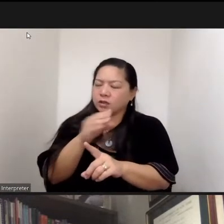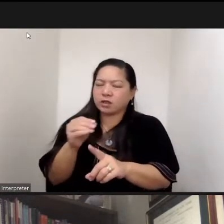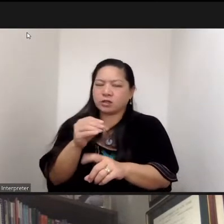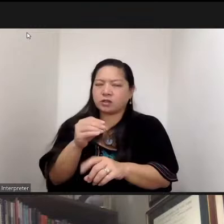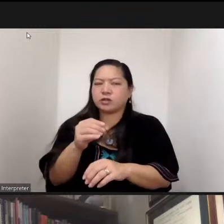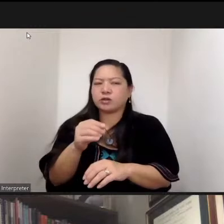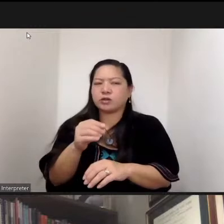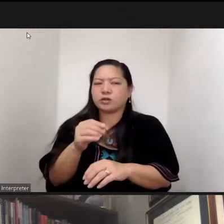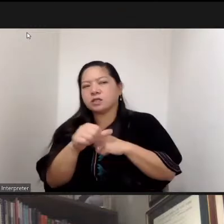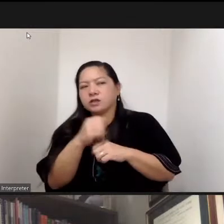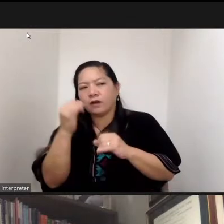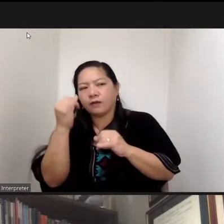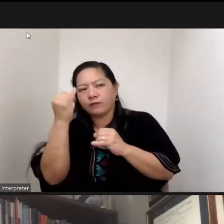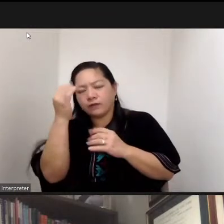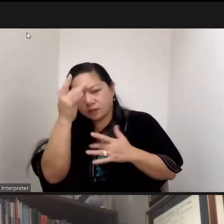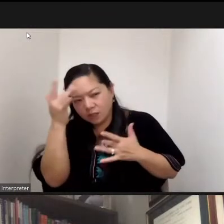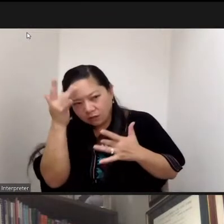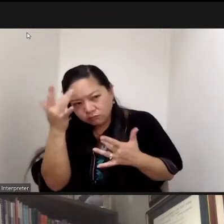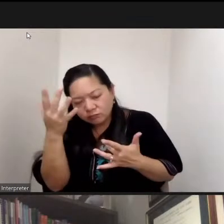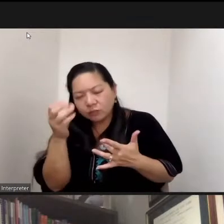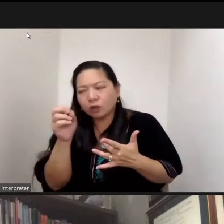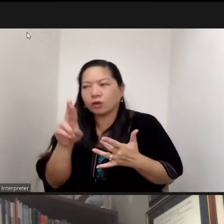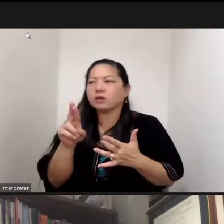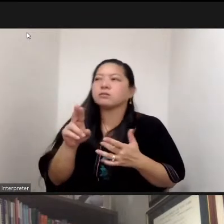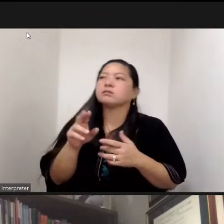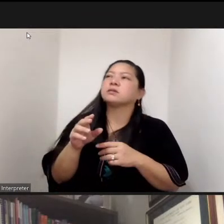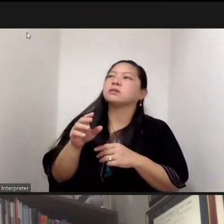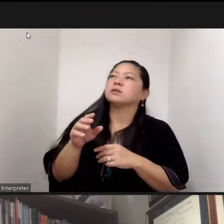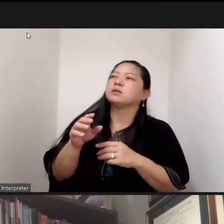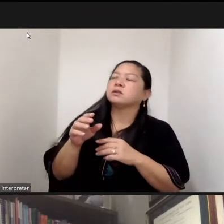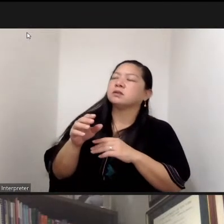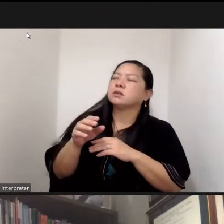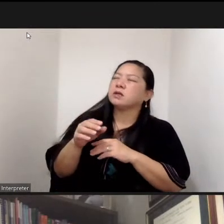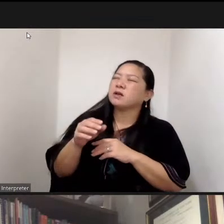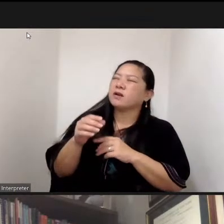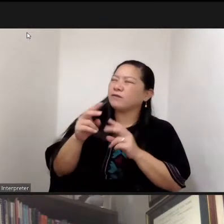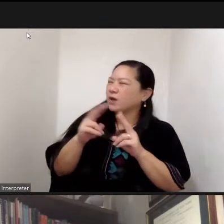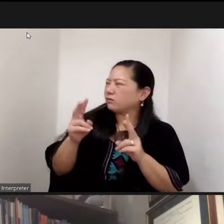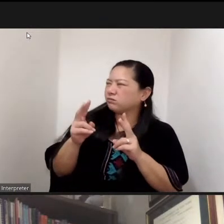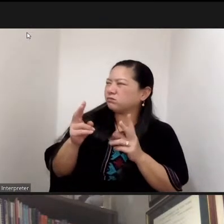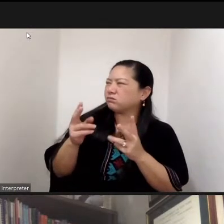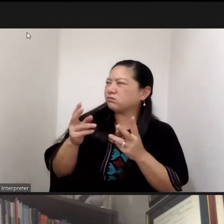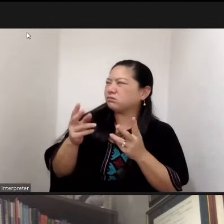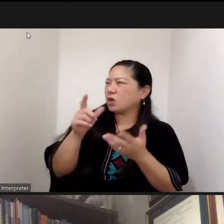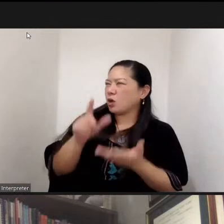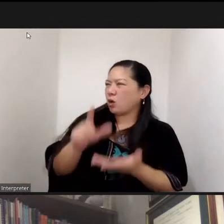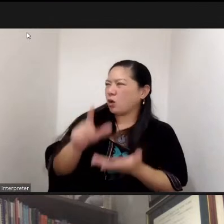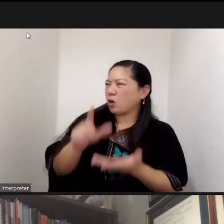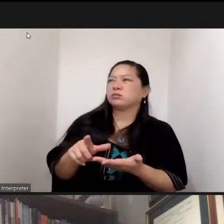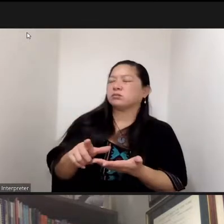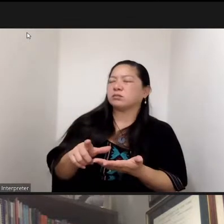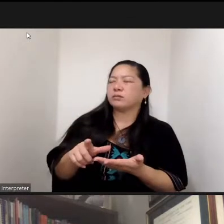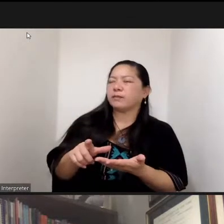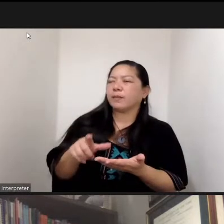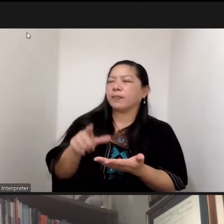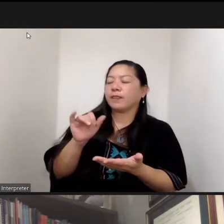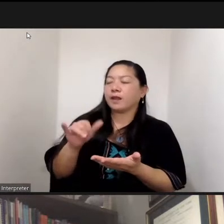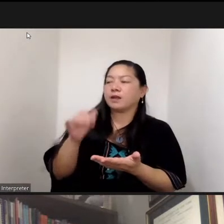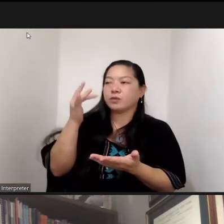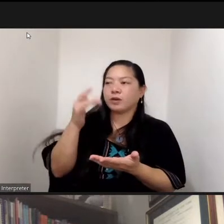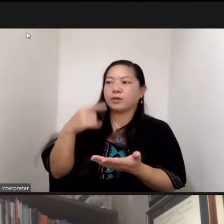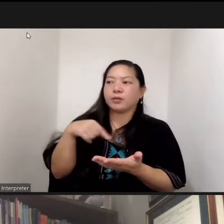infection, your risk of getting sick is very, very low. And that's why we are